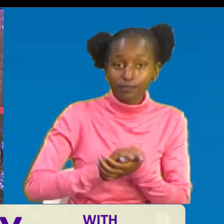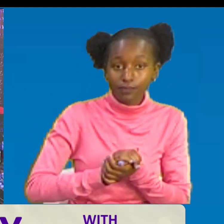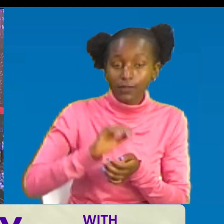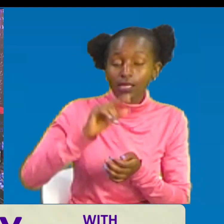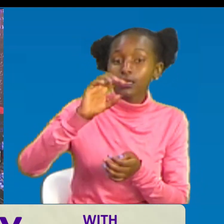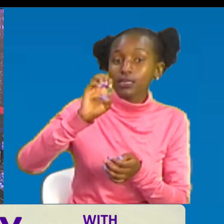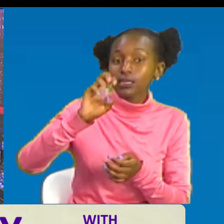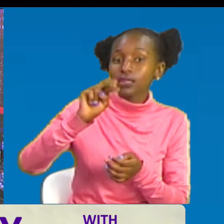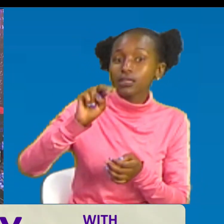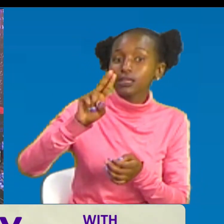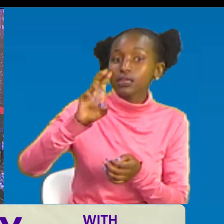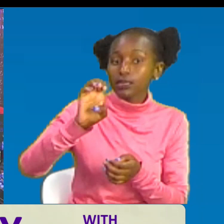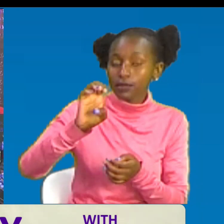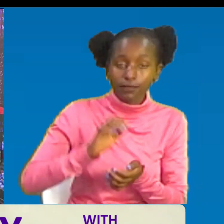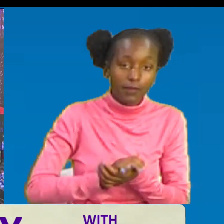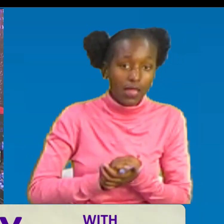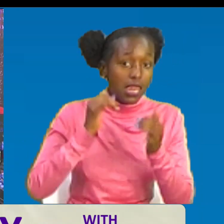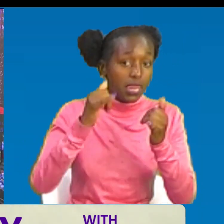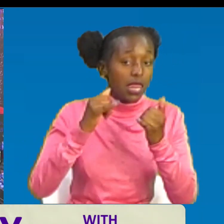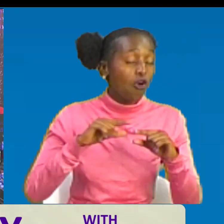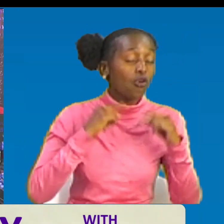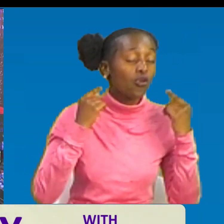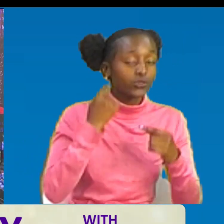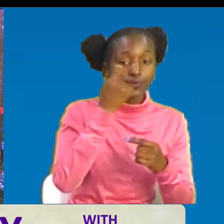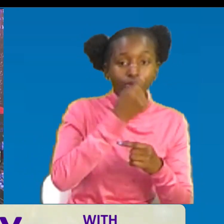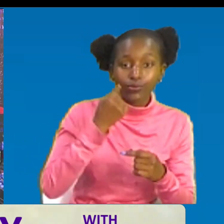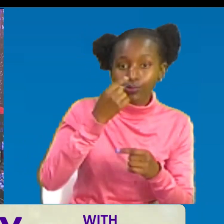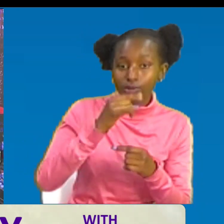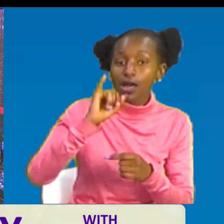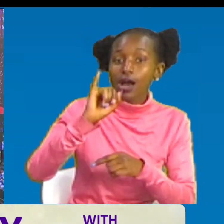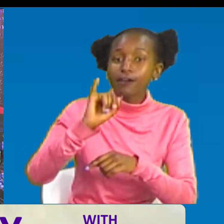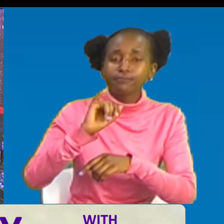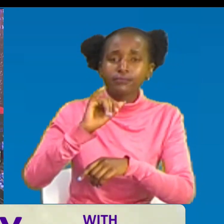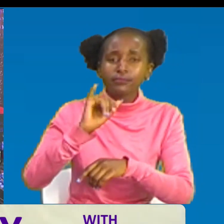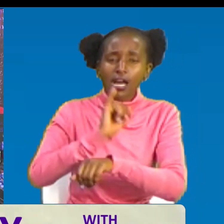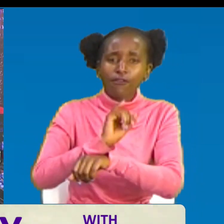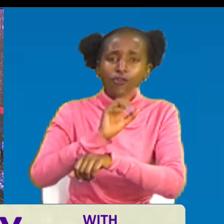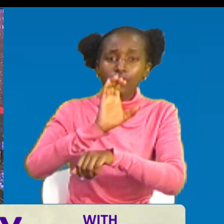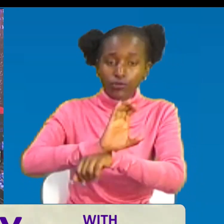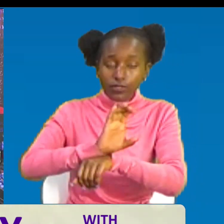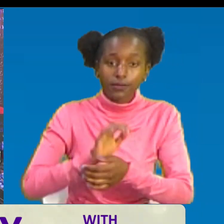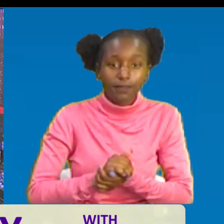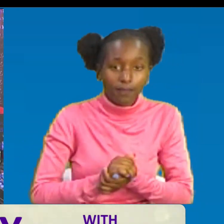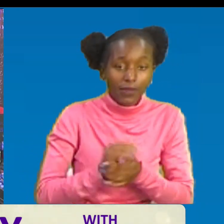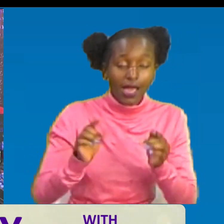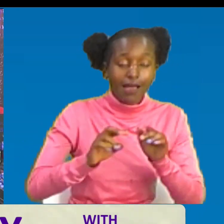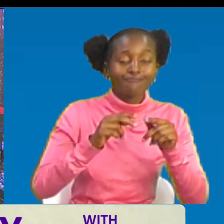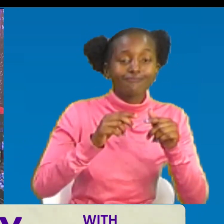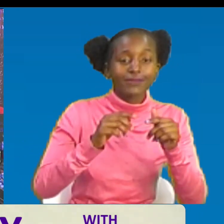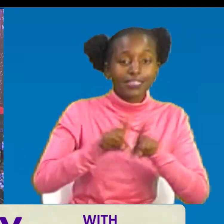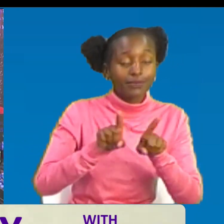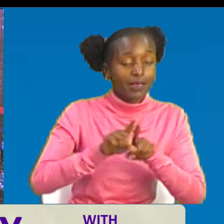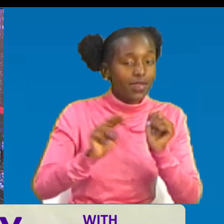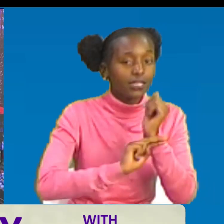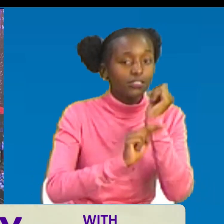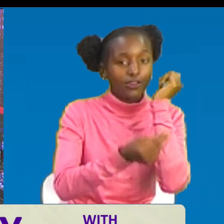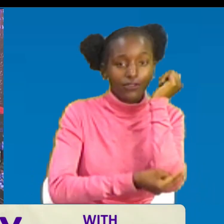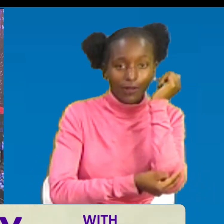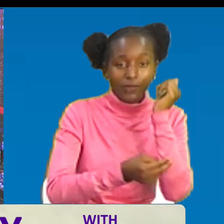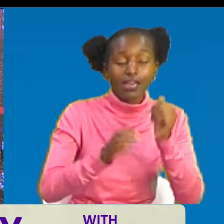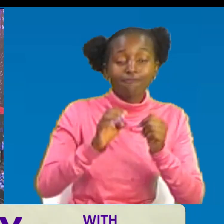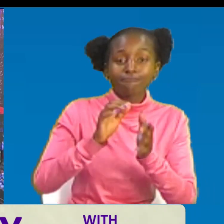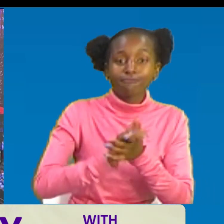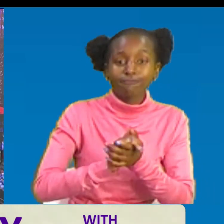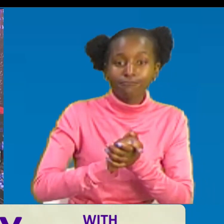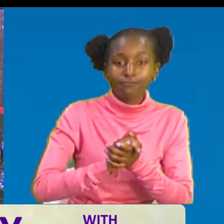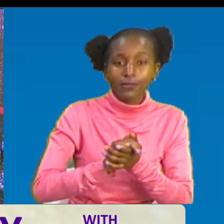A. Group A has Ivory Coast, who are the host nation this time round, alongside Nigeria, Equatorial Guinea, and Guinea-Bissau. Of course,